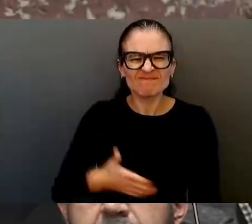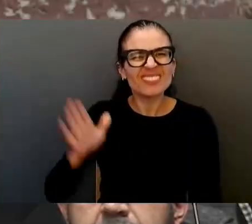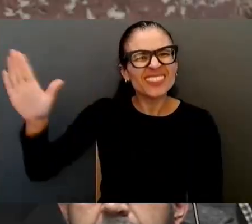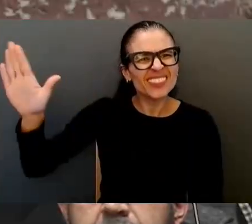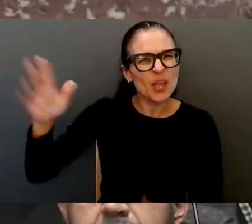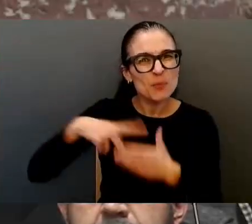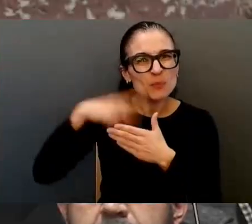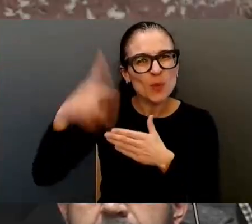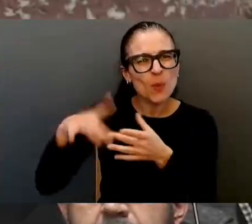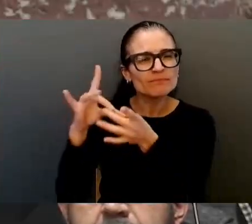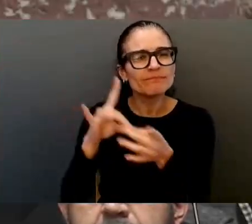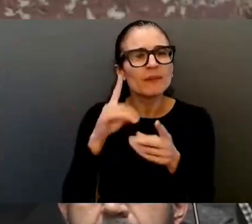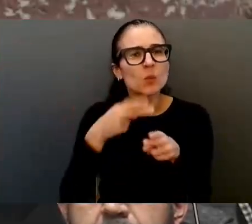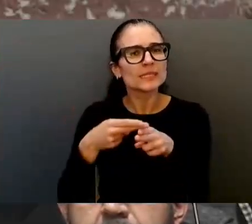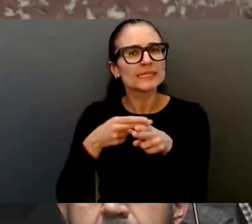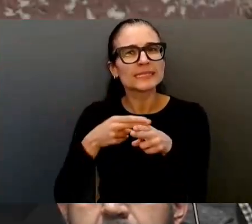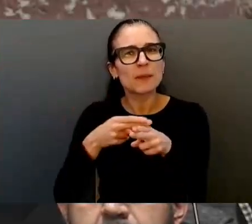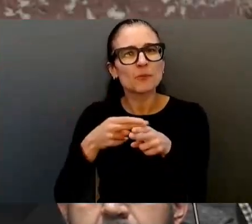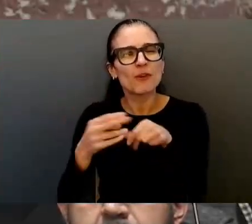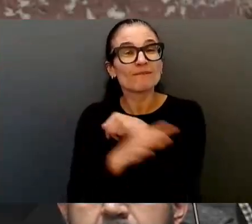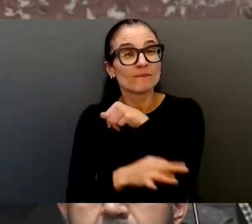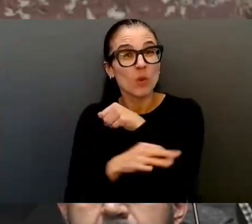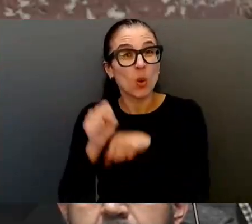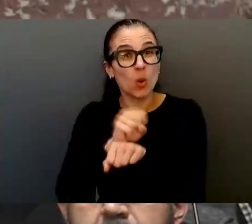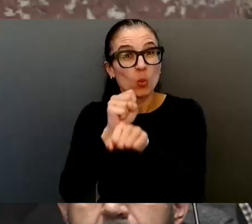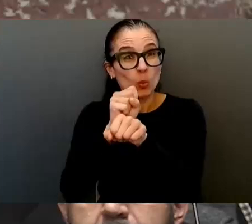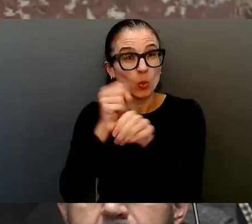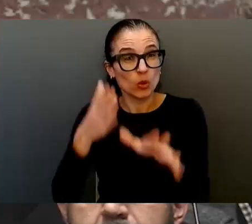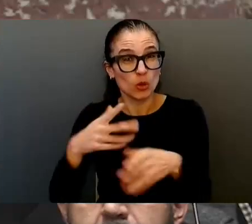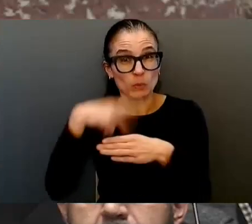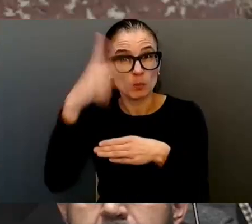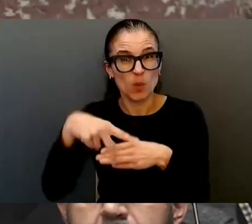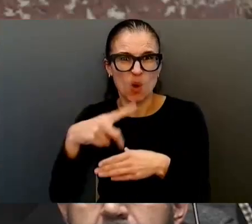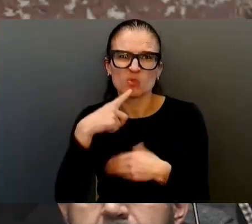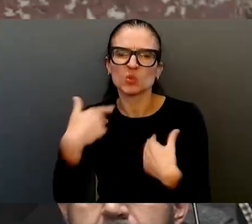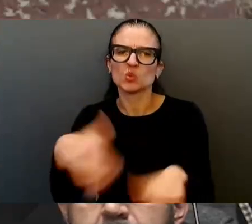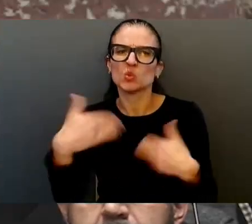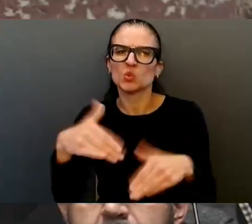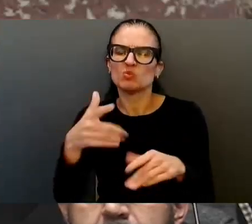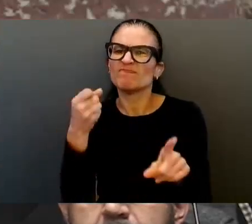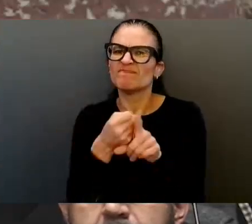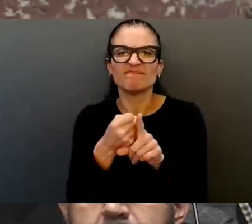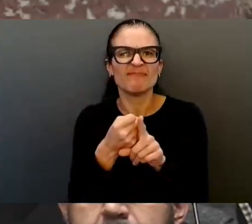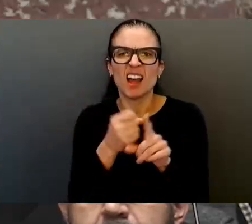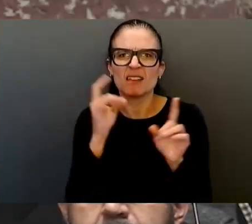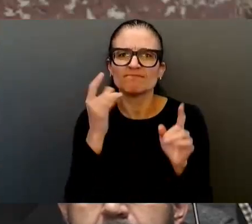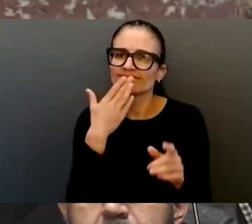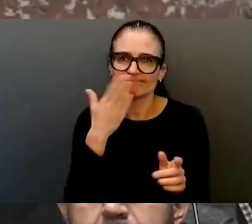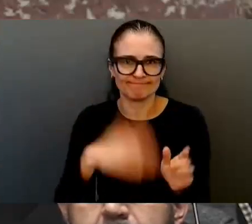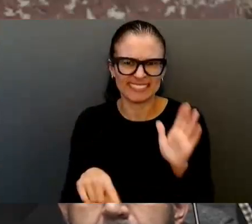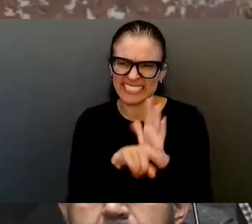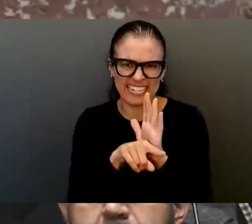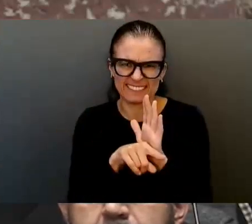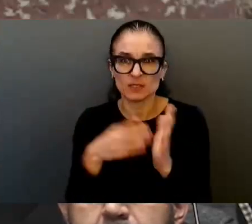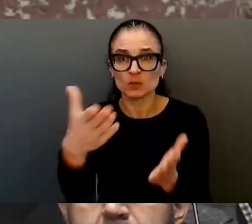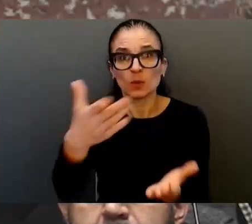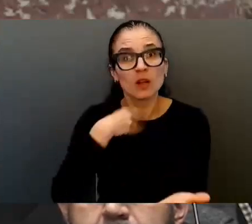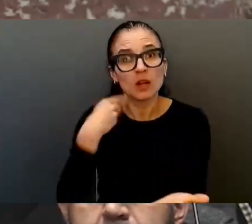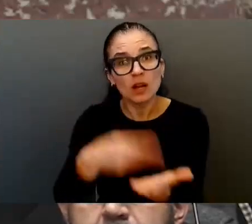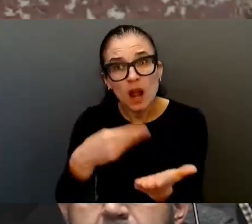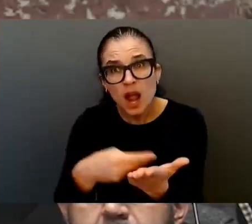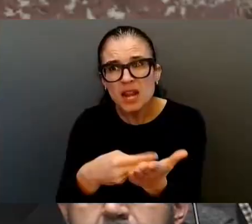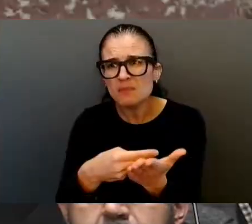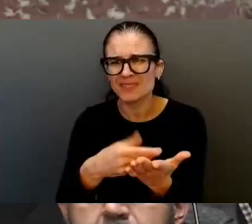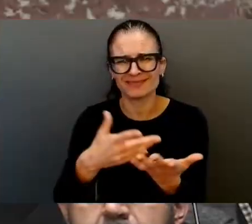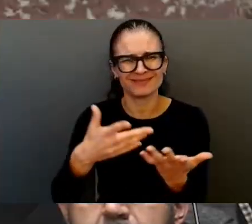Mr. Speaker, will the Premier get on the phone today and demand that Mark Carney immediately suspend all immigration